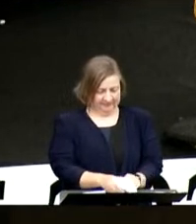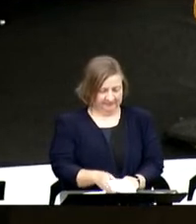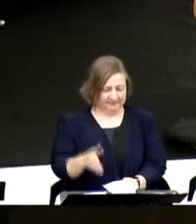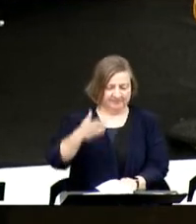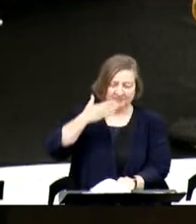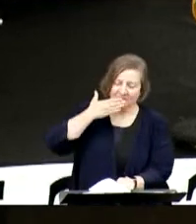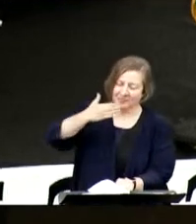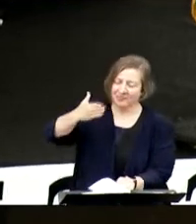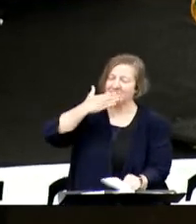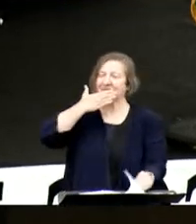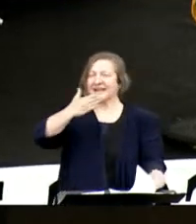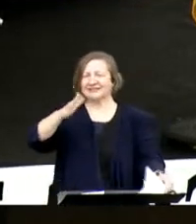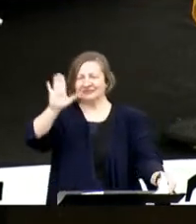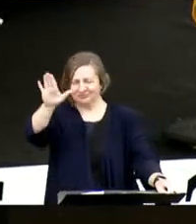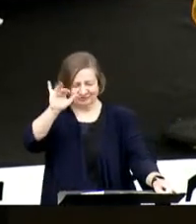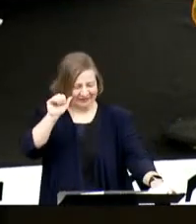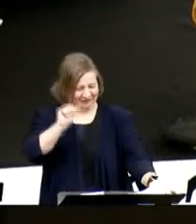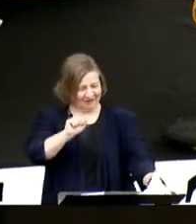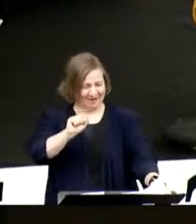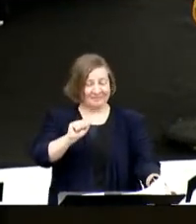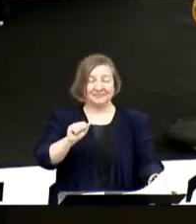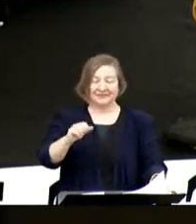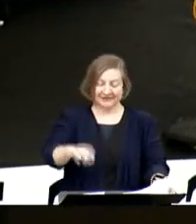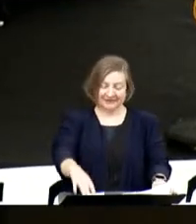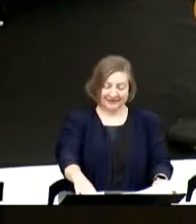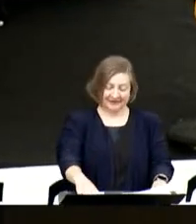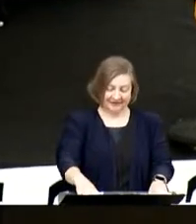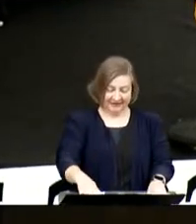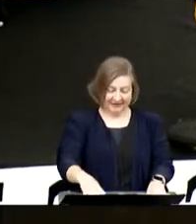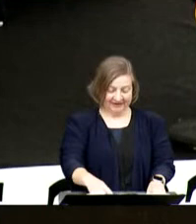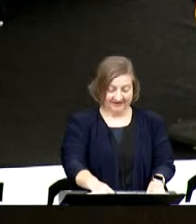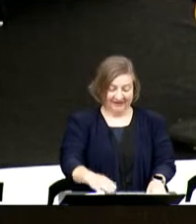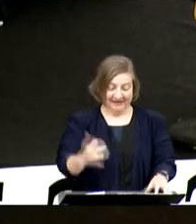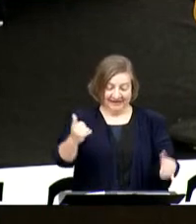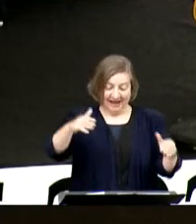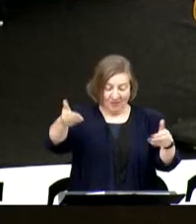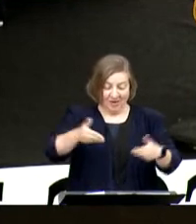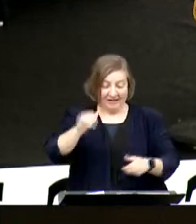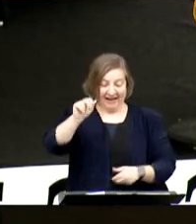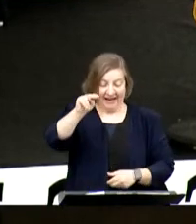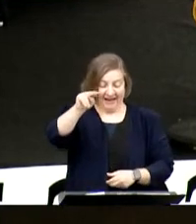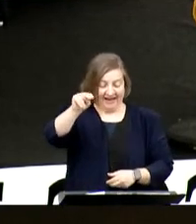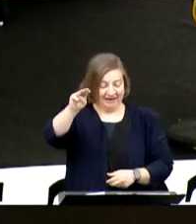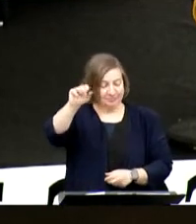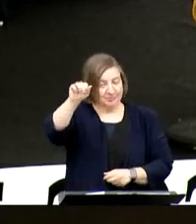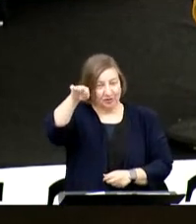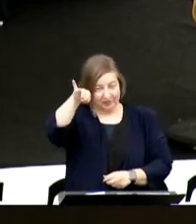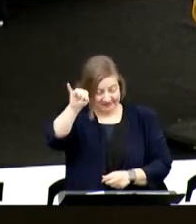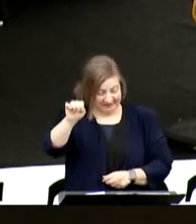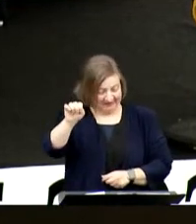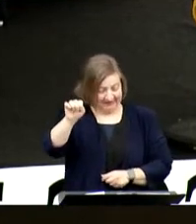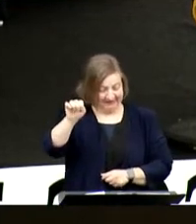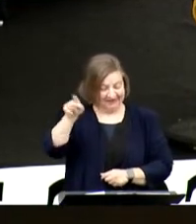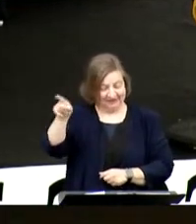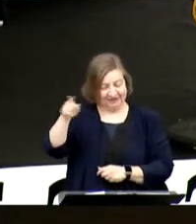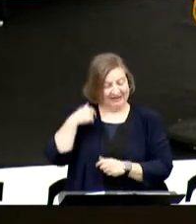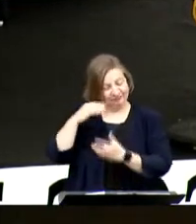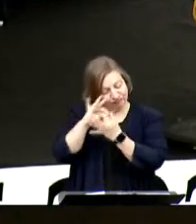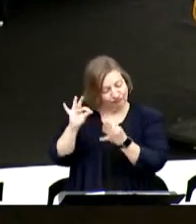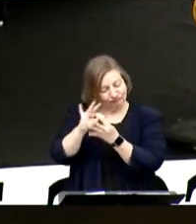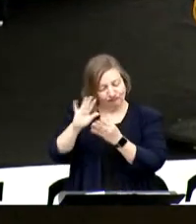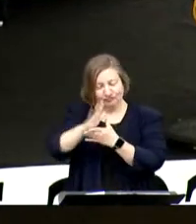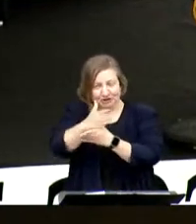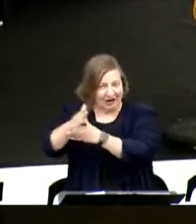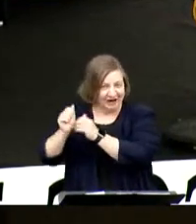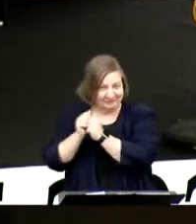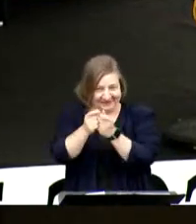Thank you, T-Bike. Great job. Please welcome Marie. She's in the same words to share